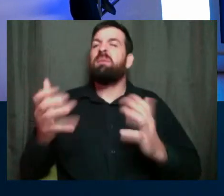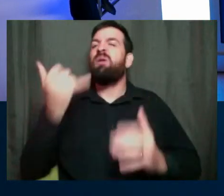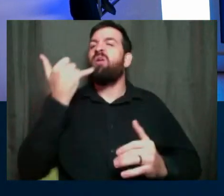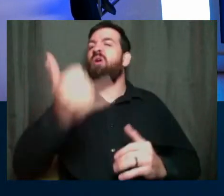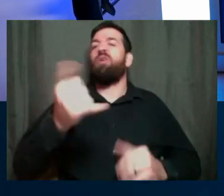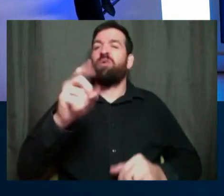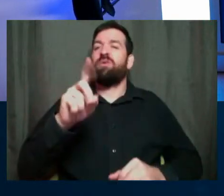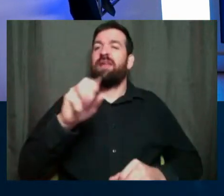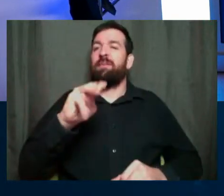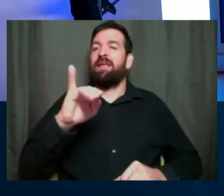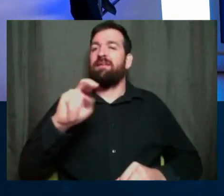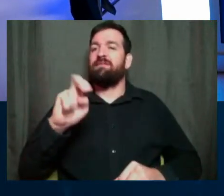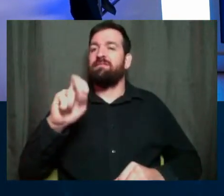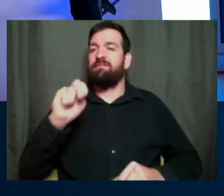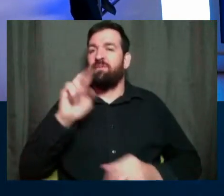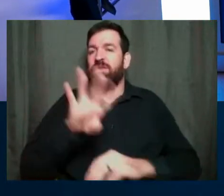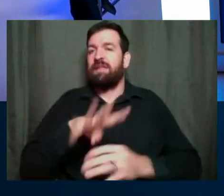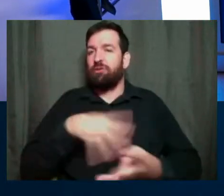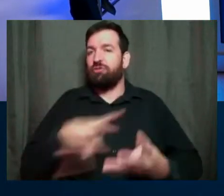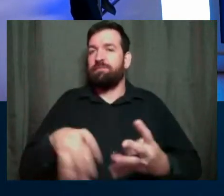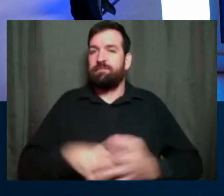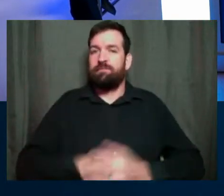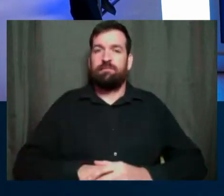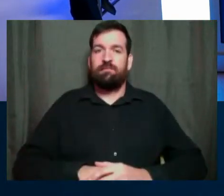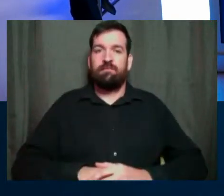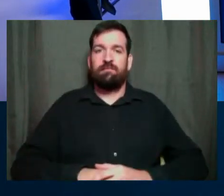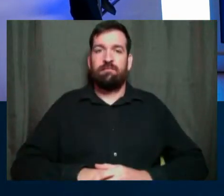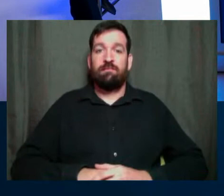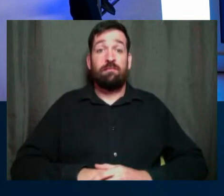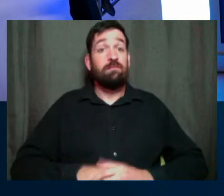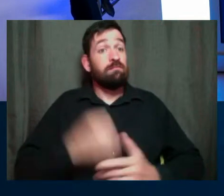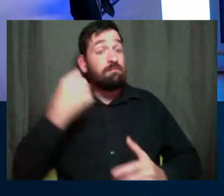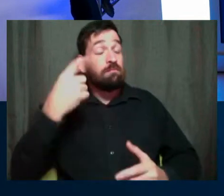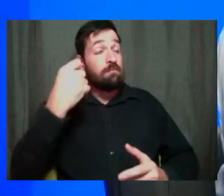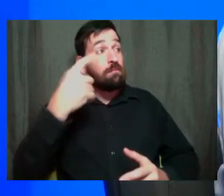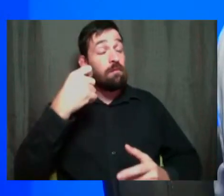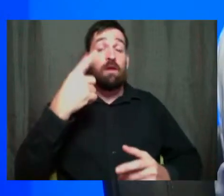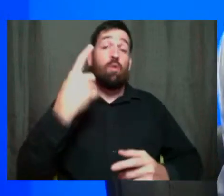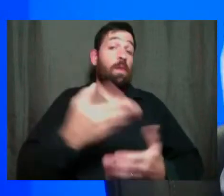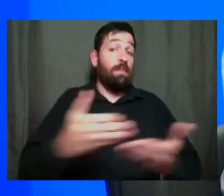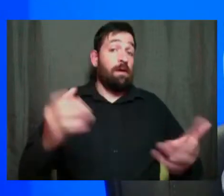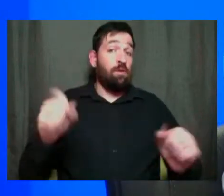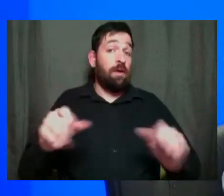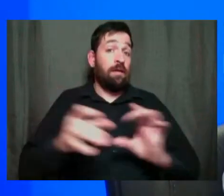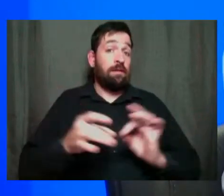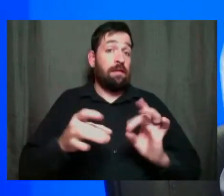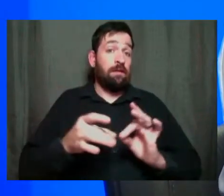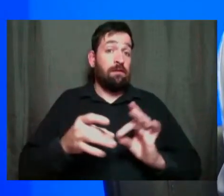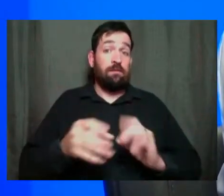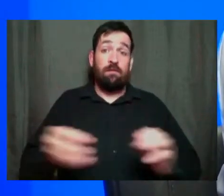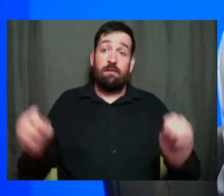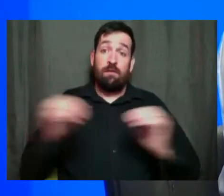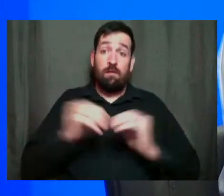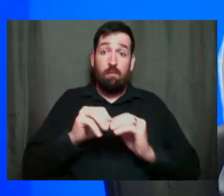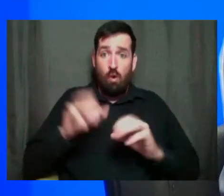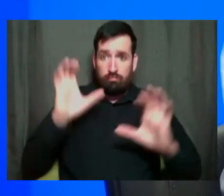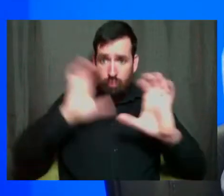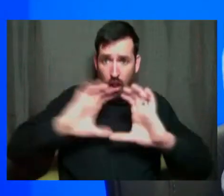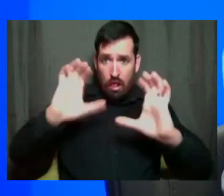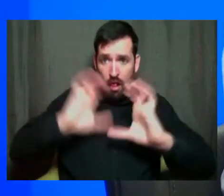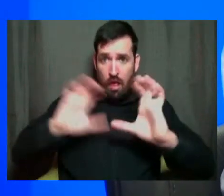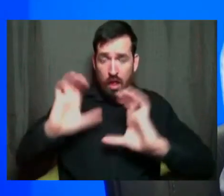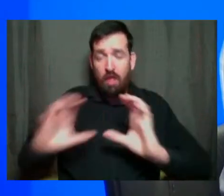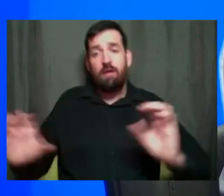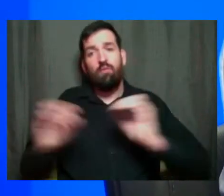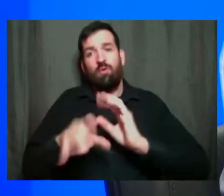schedule in an clinic, appointment. yes. Yeah. Well, and it is. Here's the thing. Here's one thing you can all say about this. The more we look for it, the more we find it. It truly